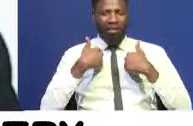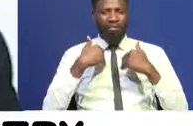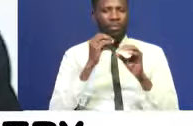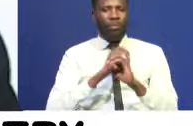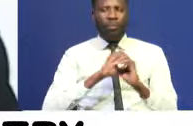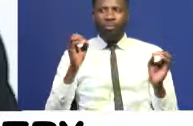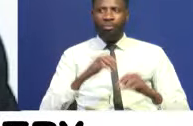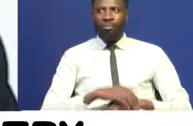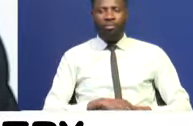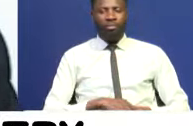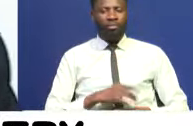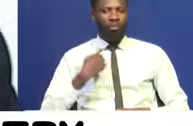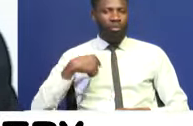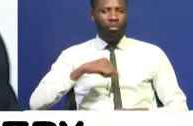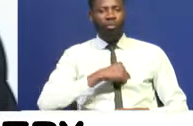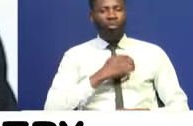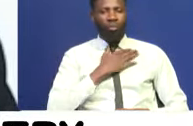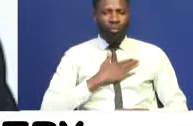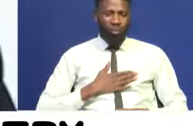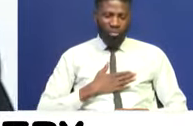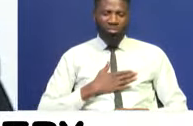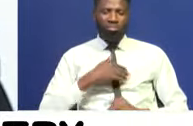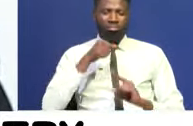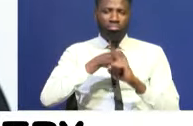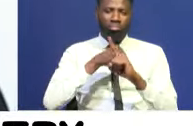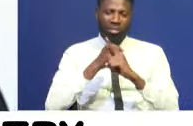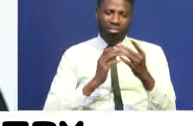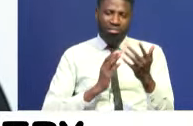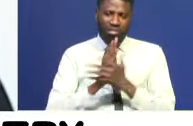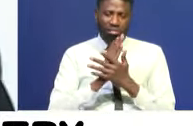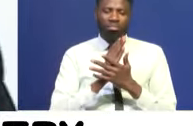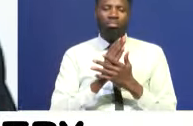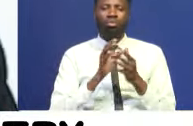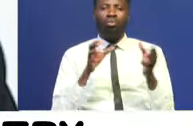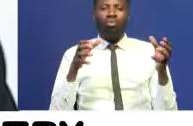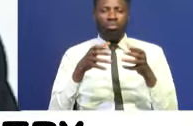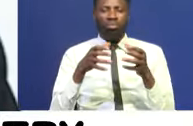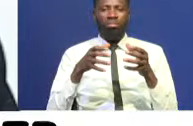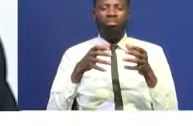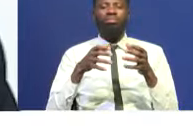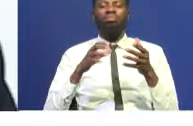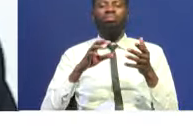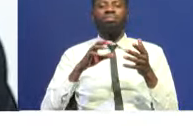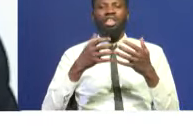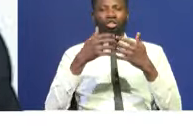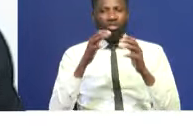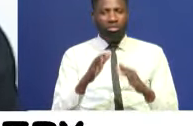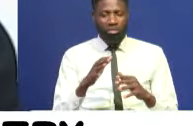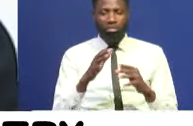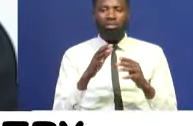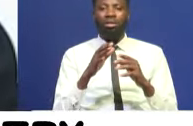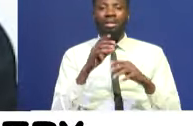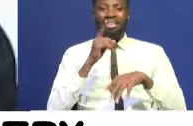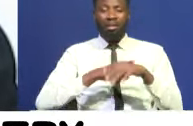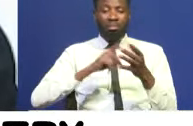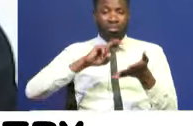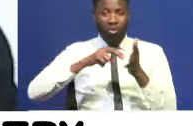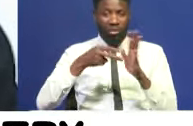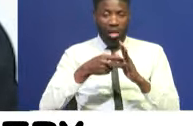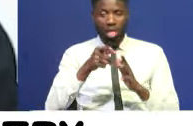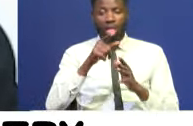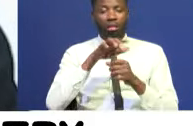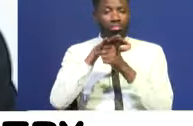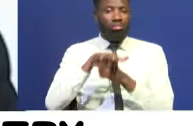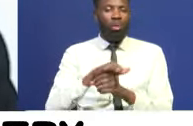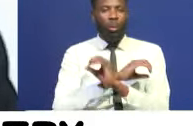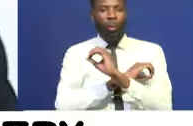contractor and make sure that they are not marginalized when they are doing projects, they are not left out of the conversation, and that they have a